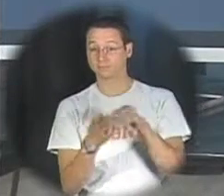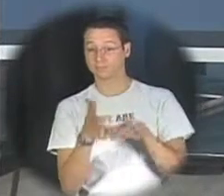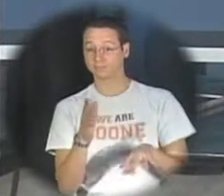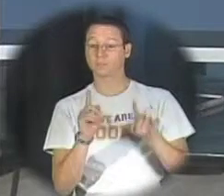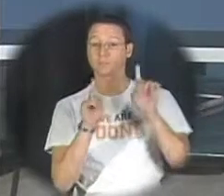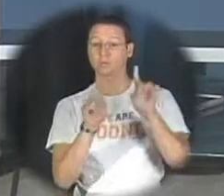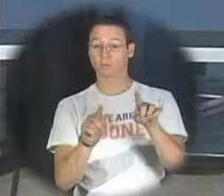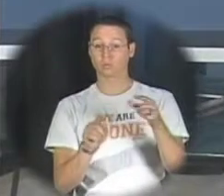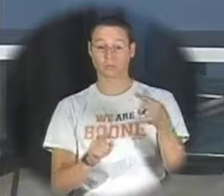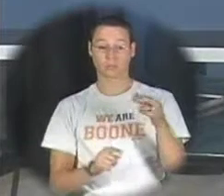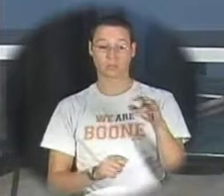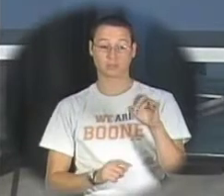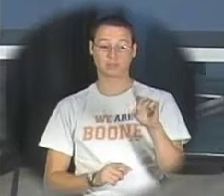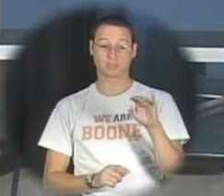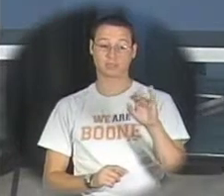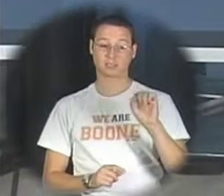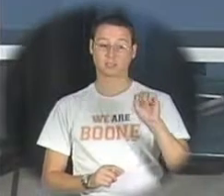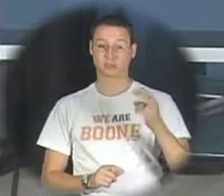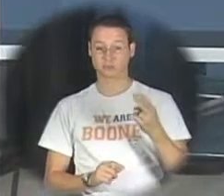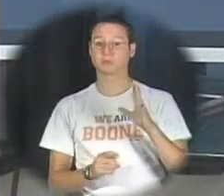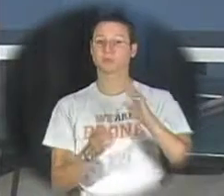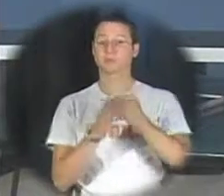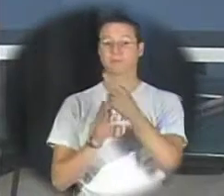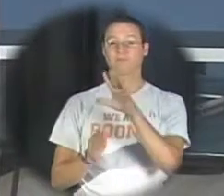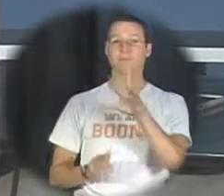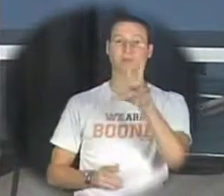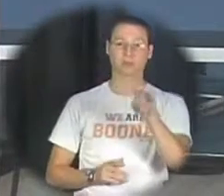bus loop by 5:30 dressed appropriately.